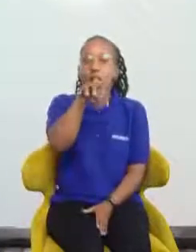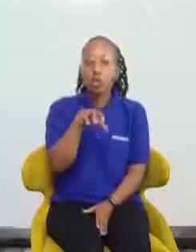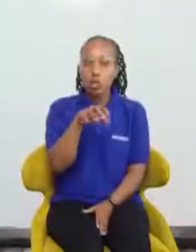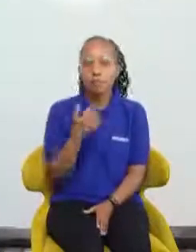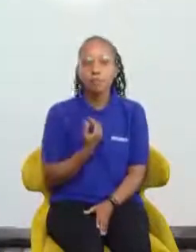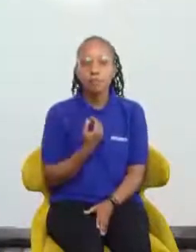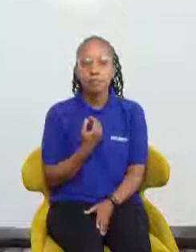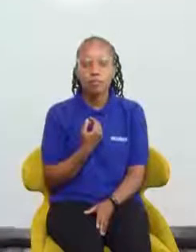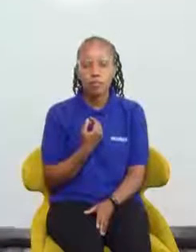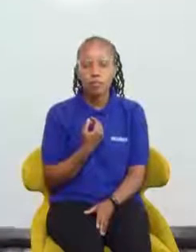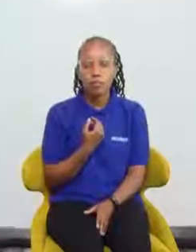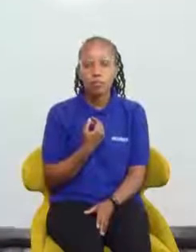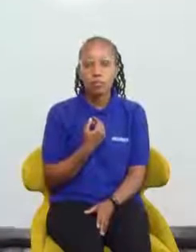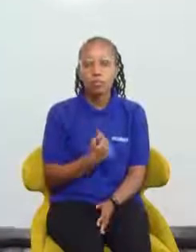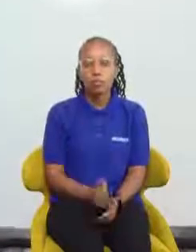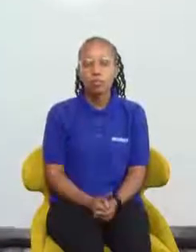transportation.